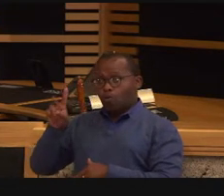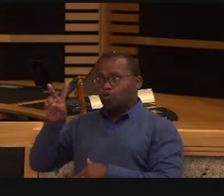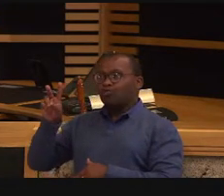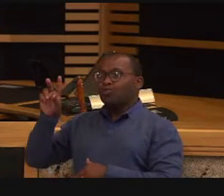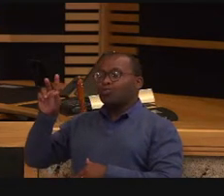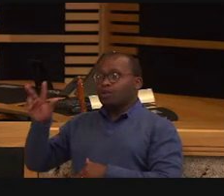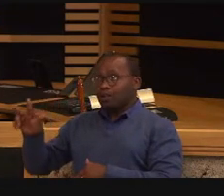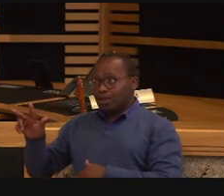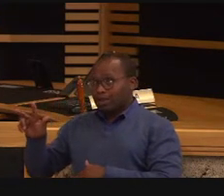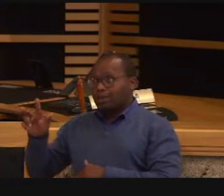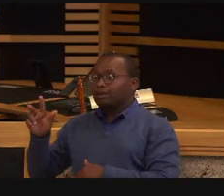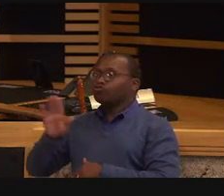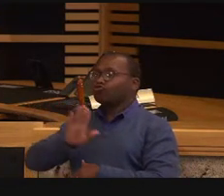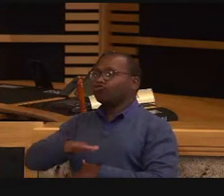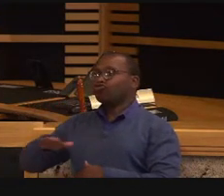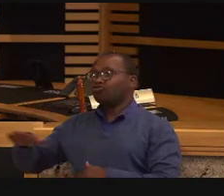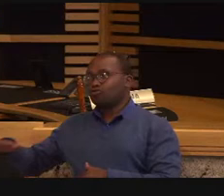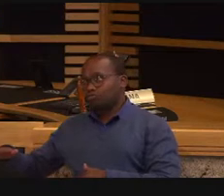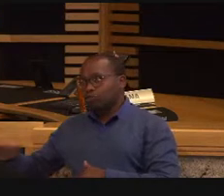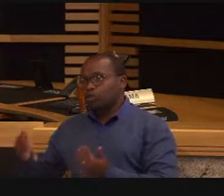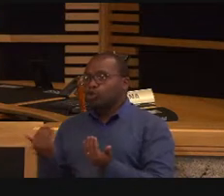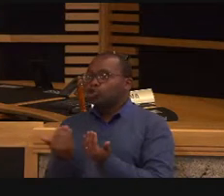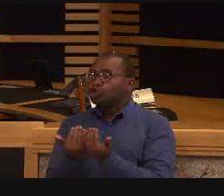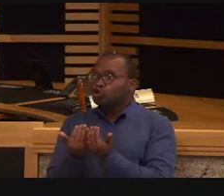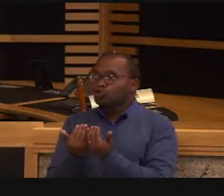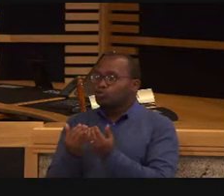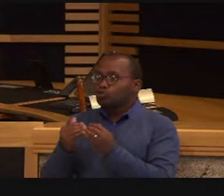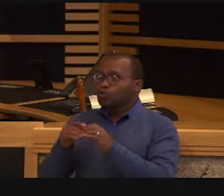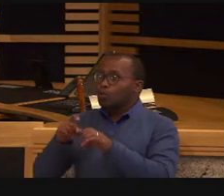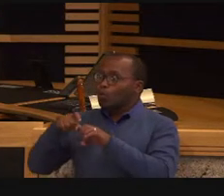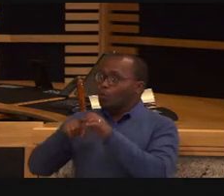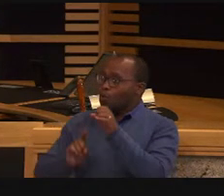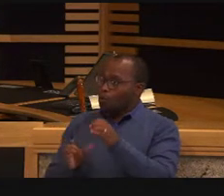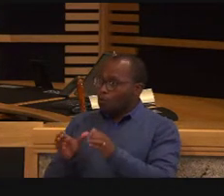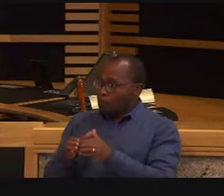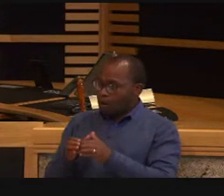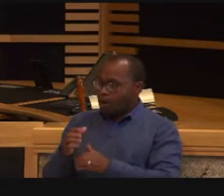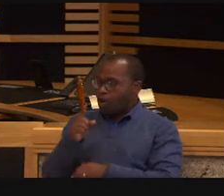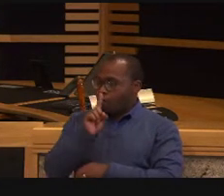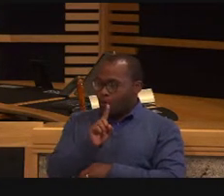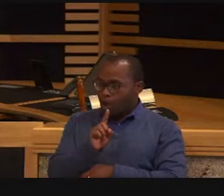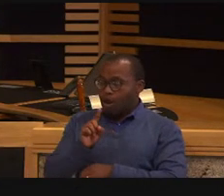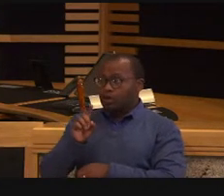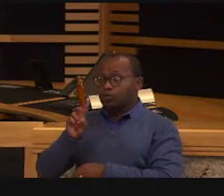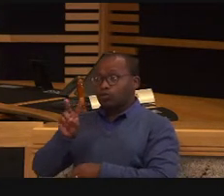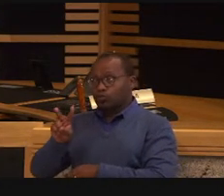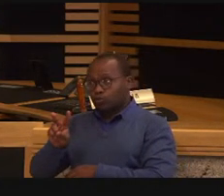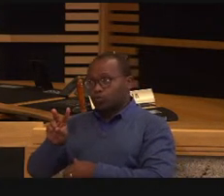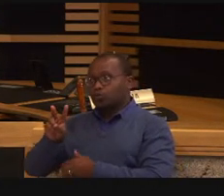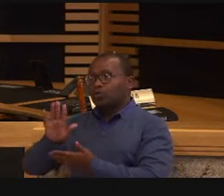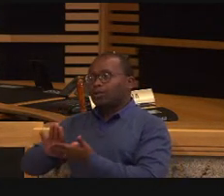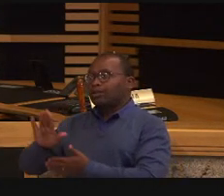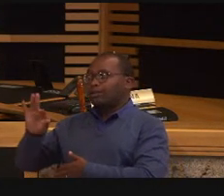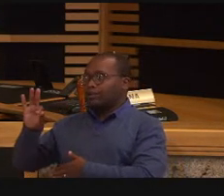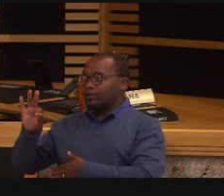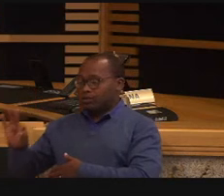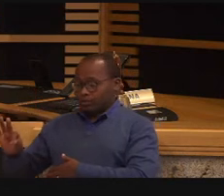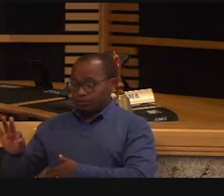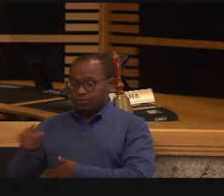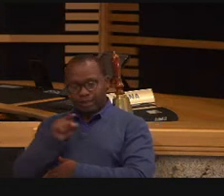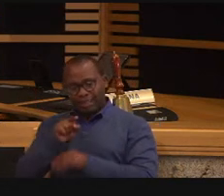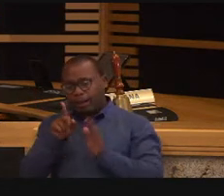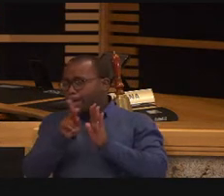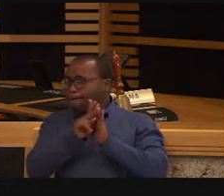1,628,811 learners in quintile 1, 2, and 3 schools, as well as targeted special schools. The program has shown